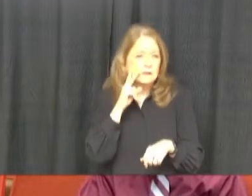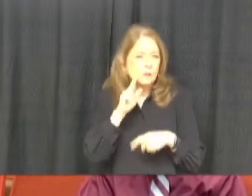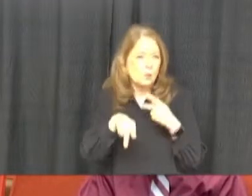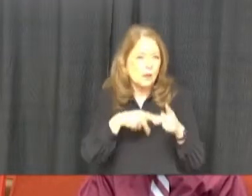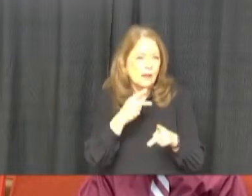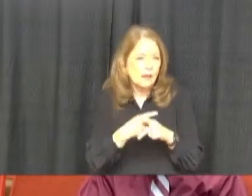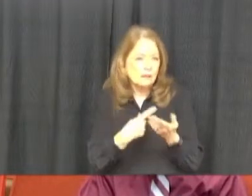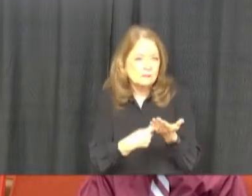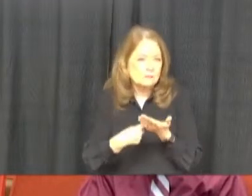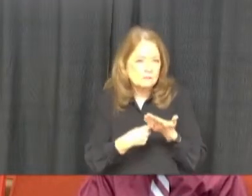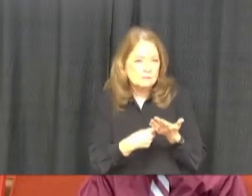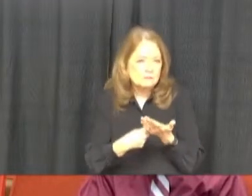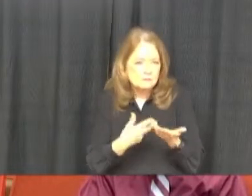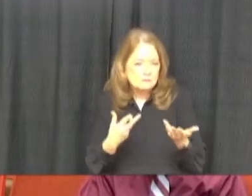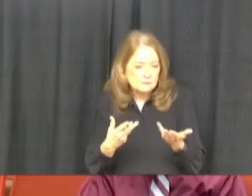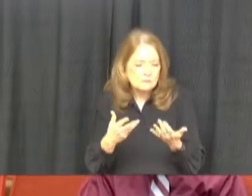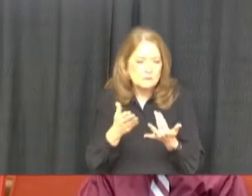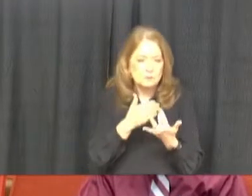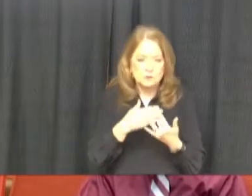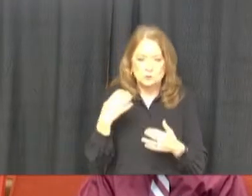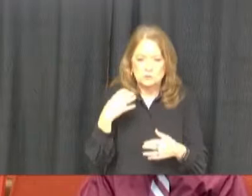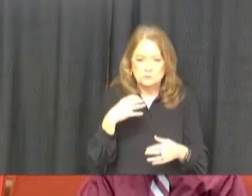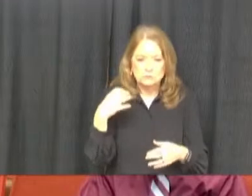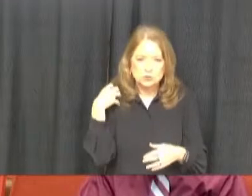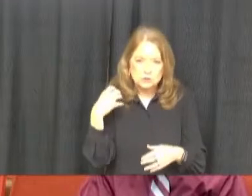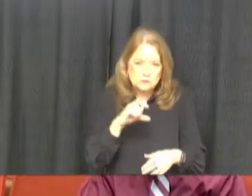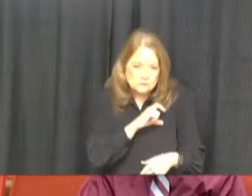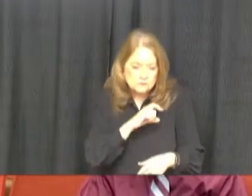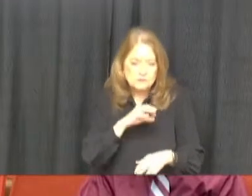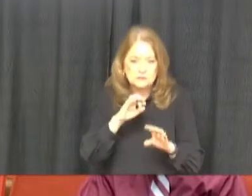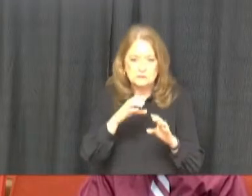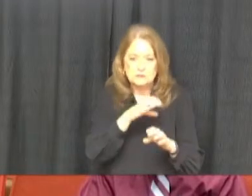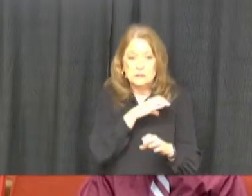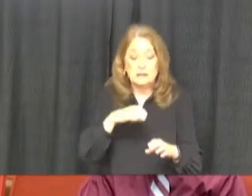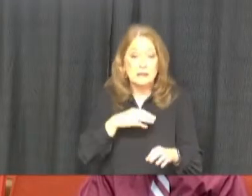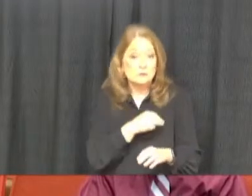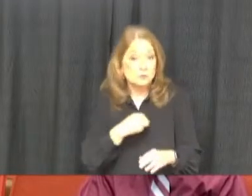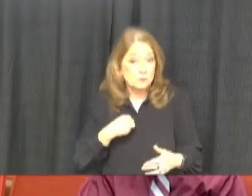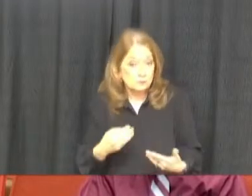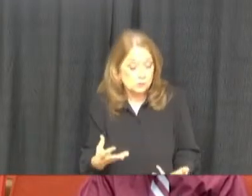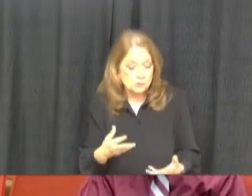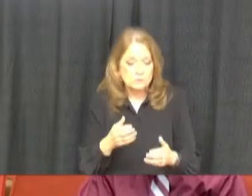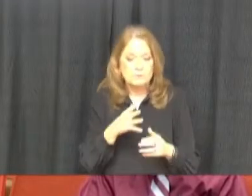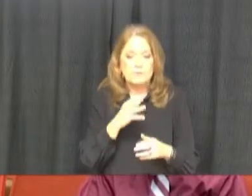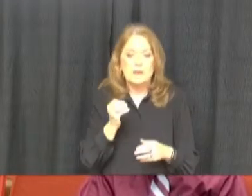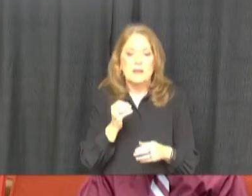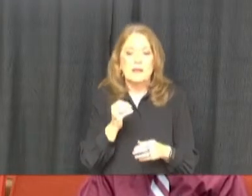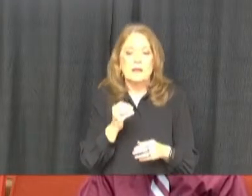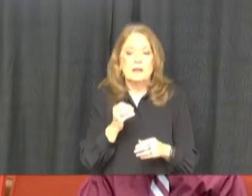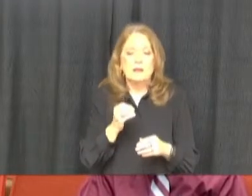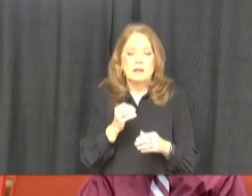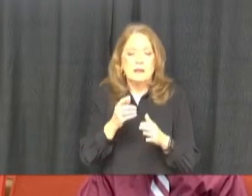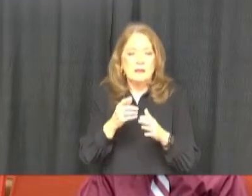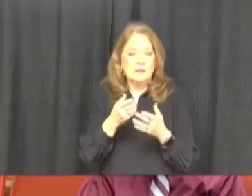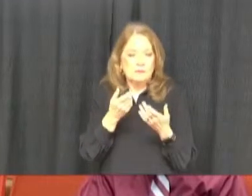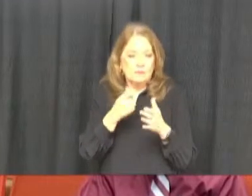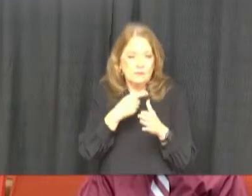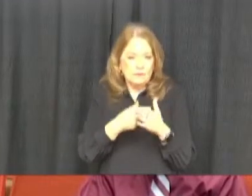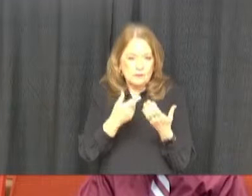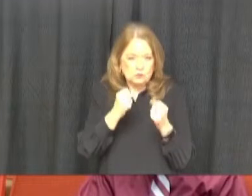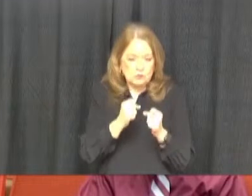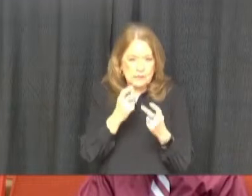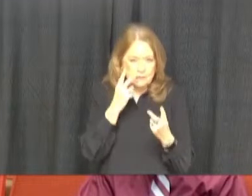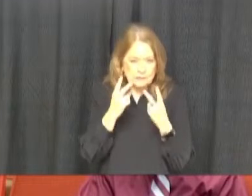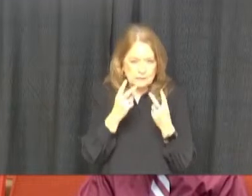of dialogue is occurring between chiefs and council membership. And with that, tried to see what